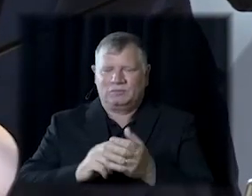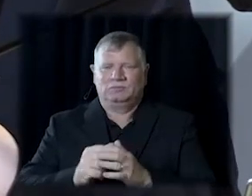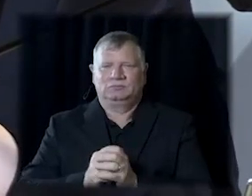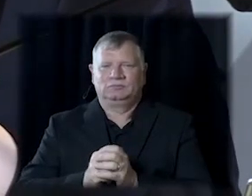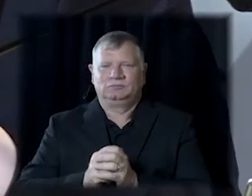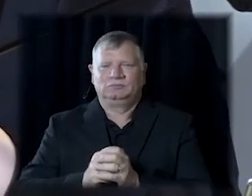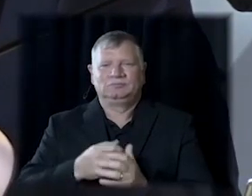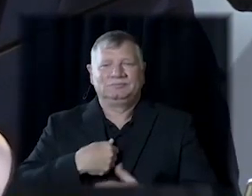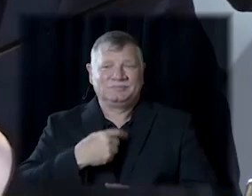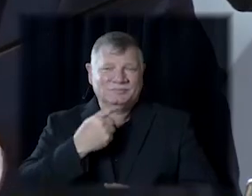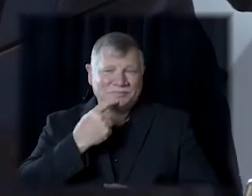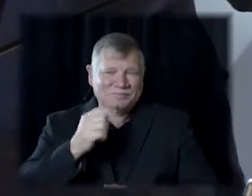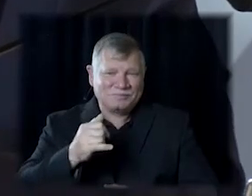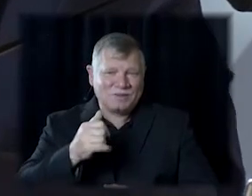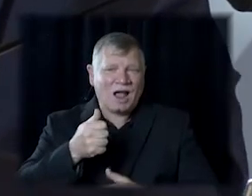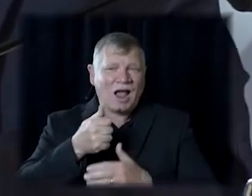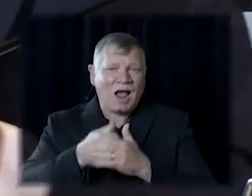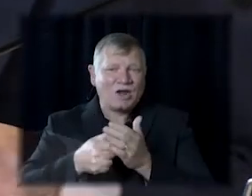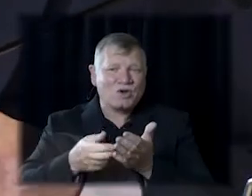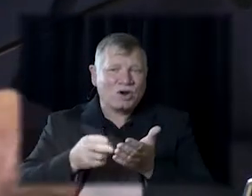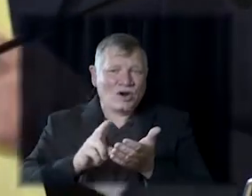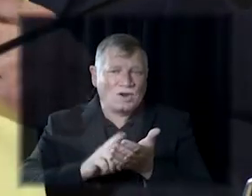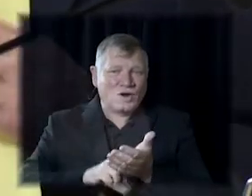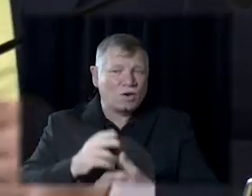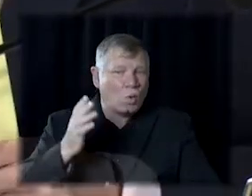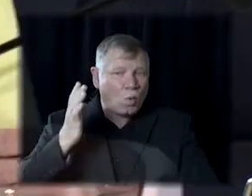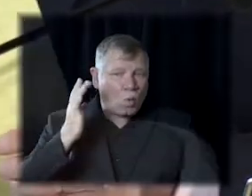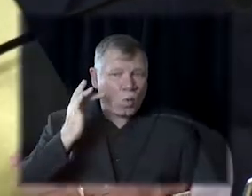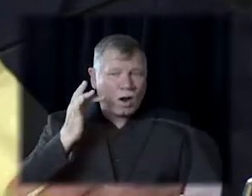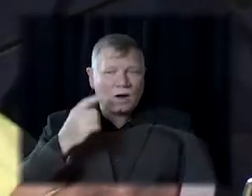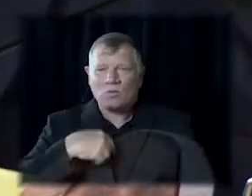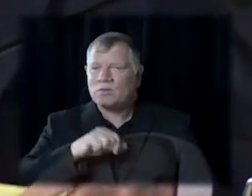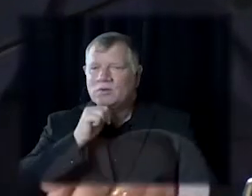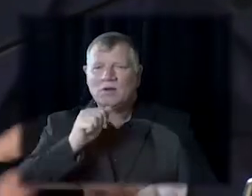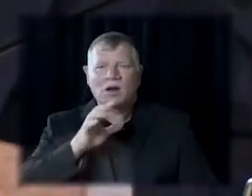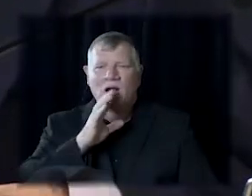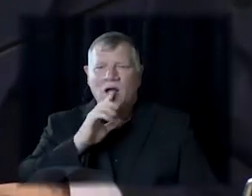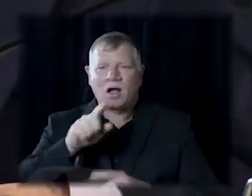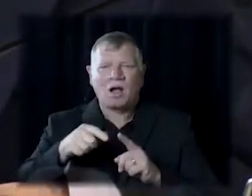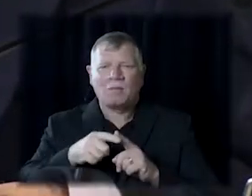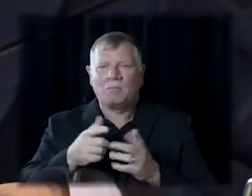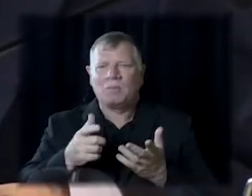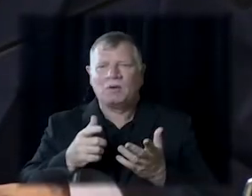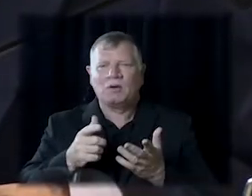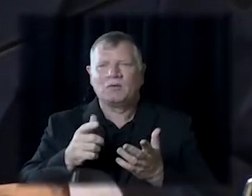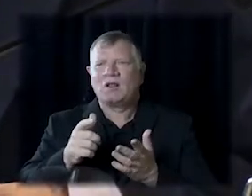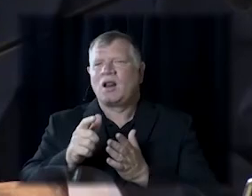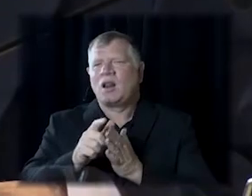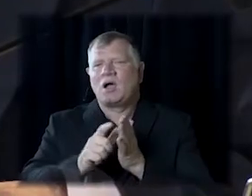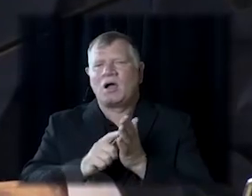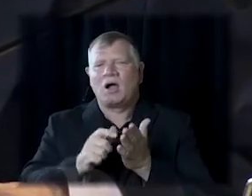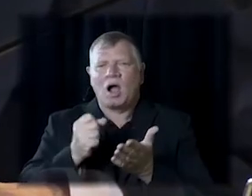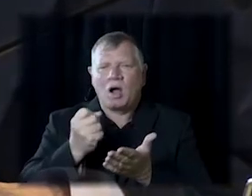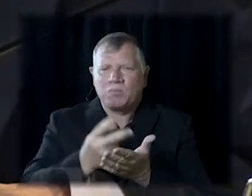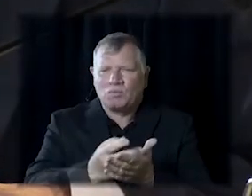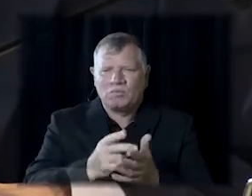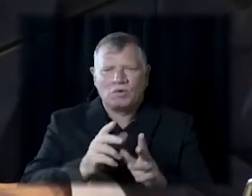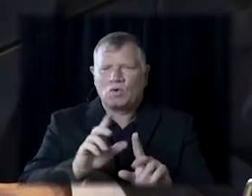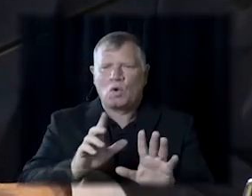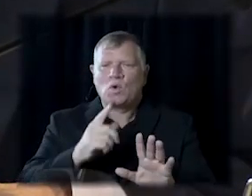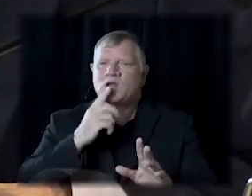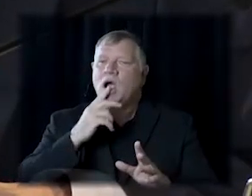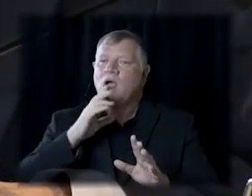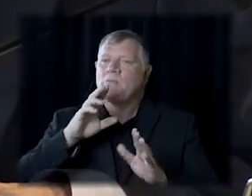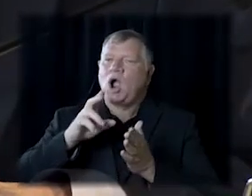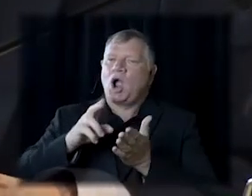I specify that it's under contracts because we're not talking about legislative appropriations, we're talking about